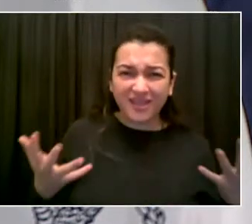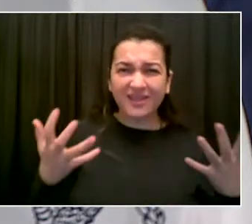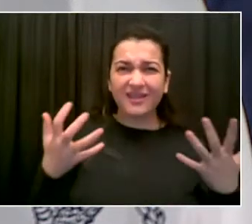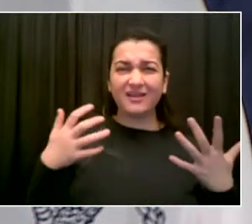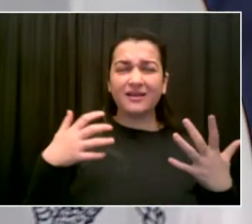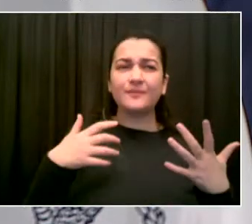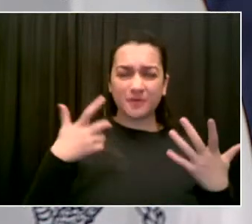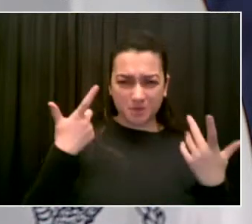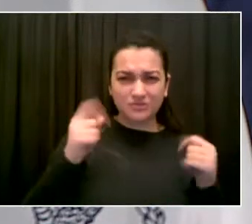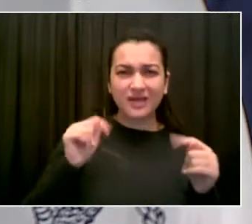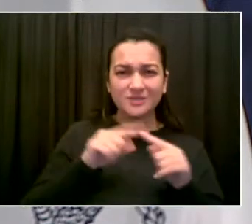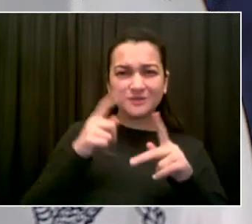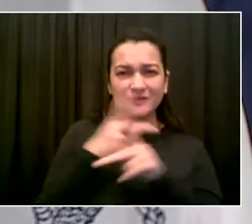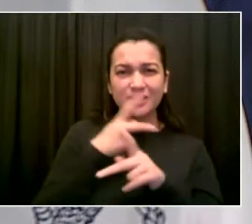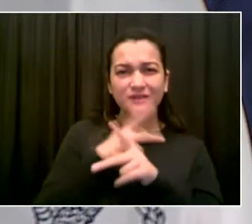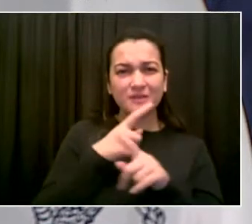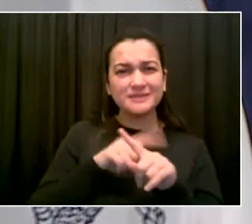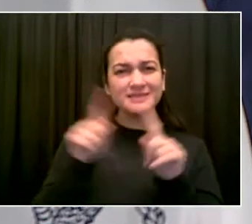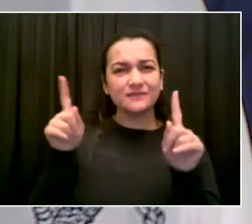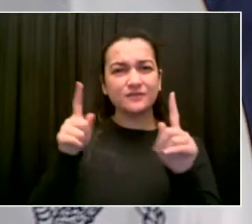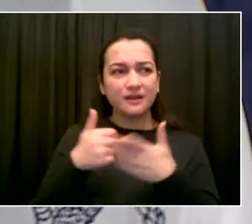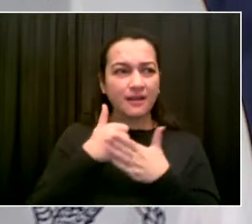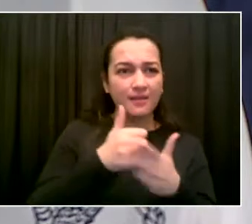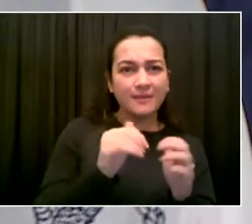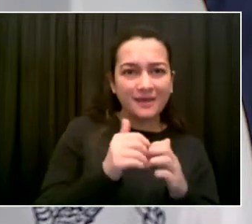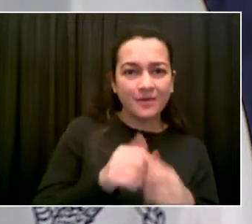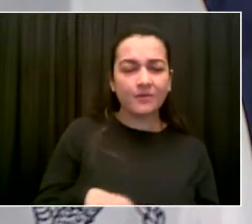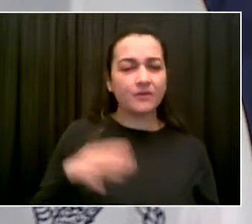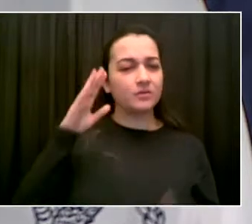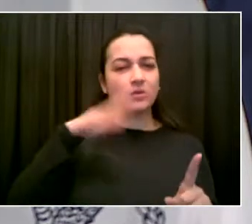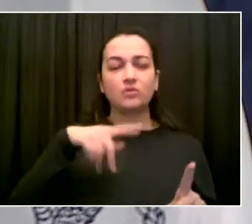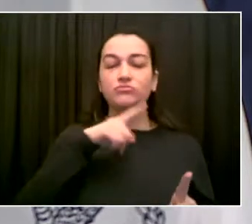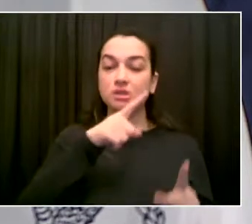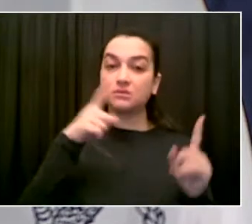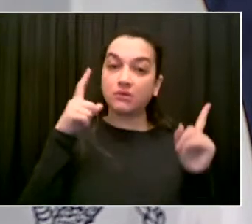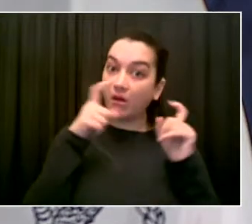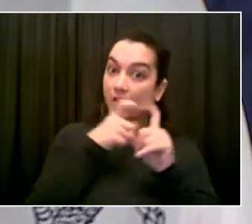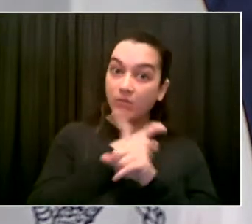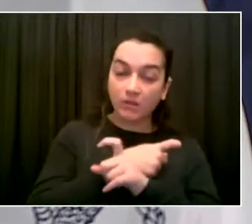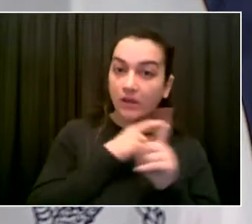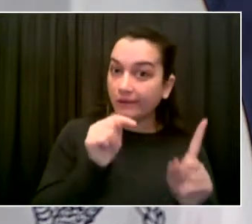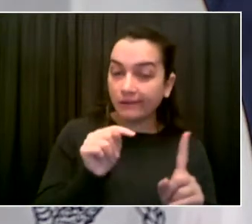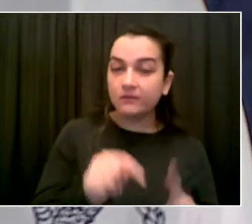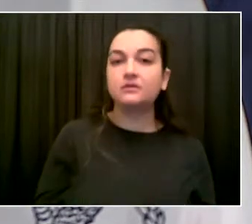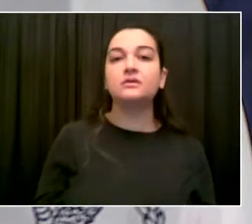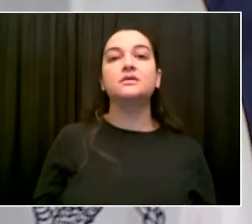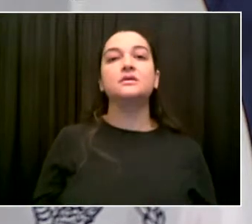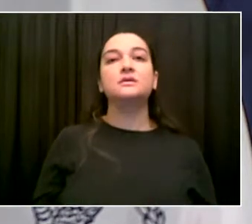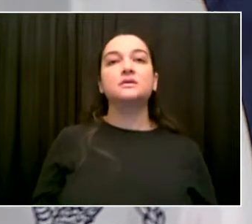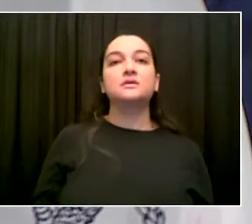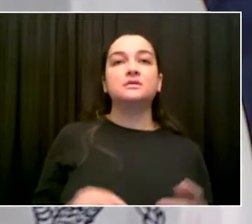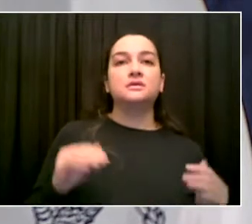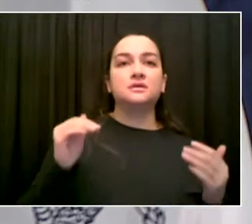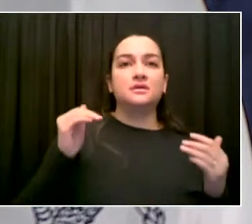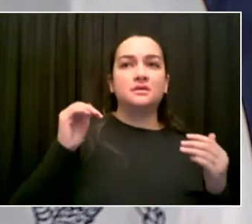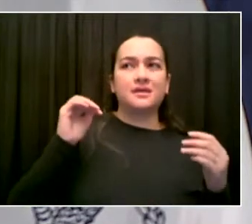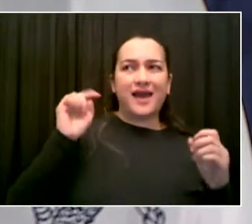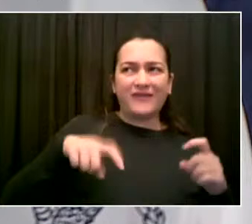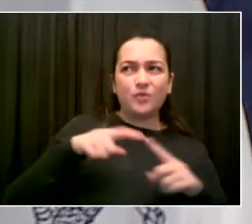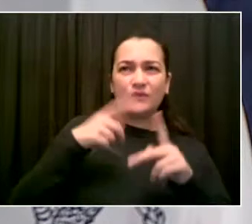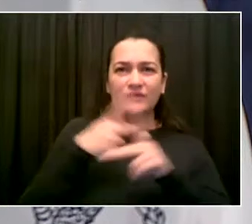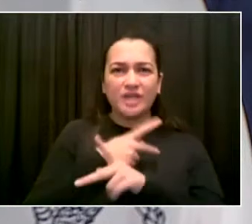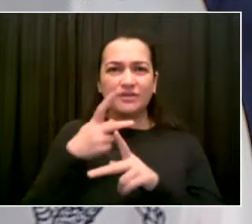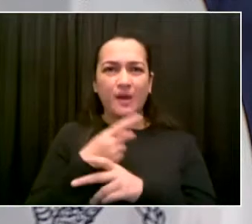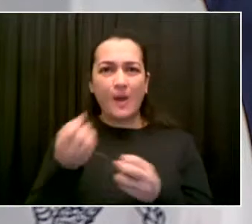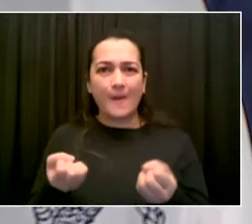know enough about the different types of workers and the different pay scales, but I'll be happy to look into it. And we want people to do